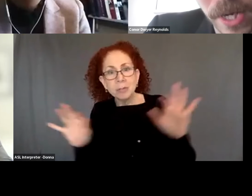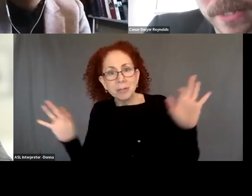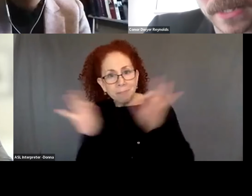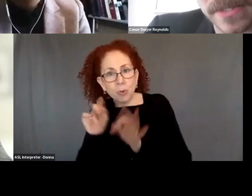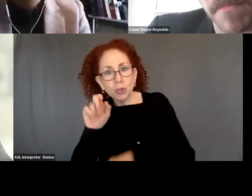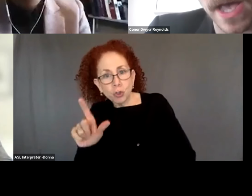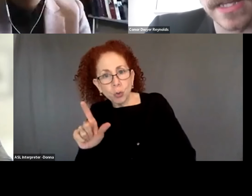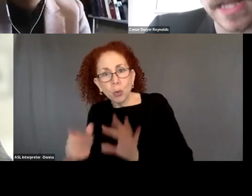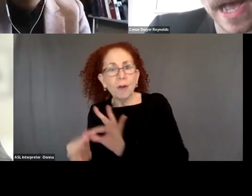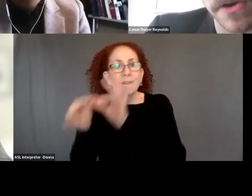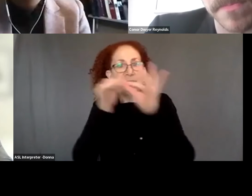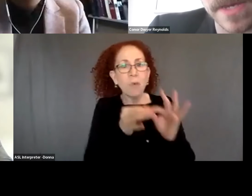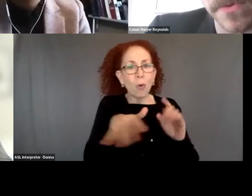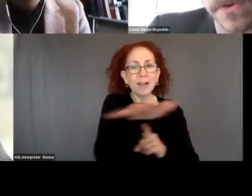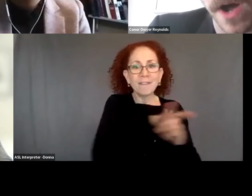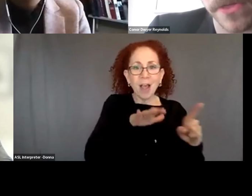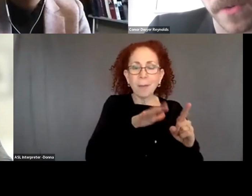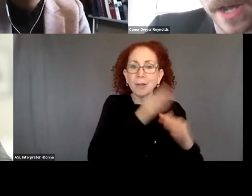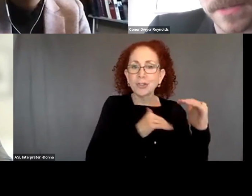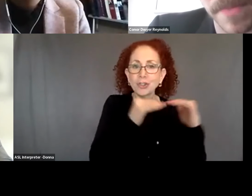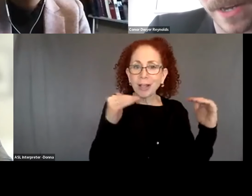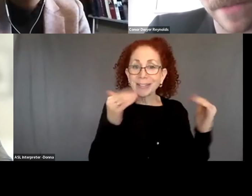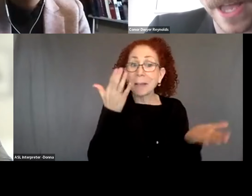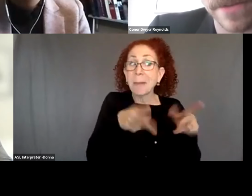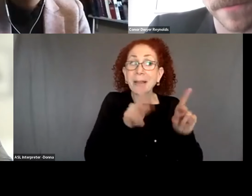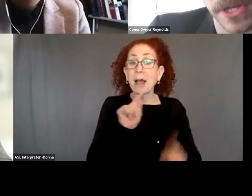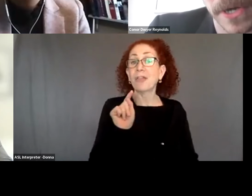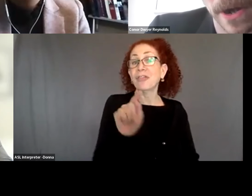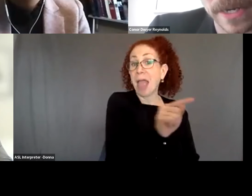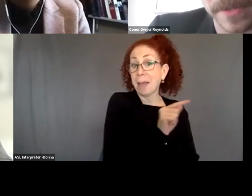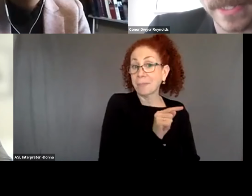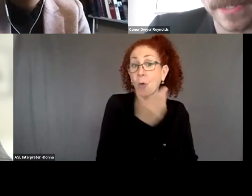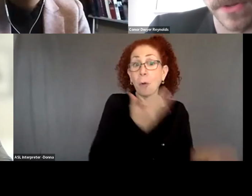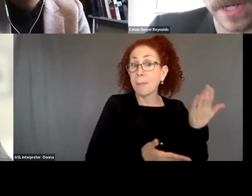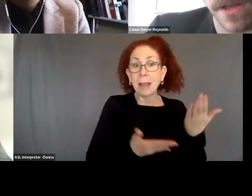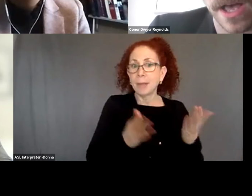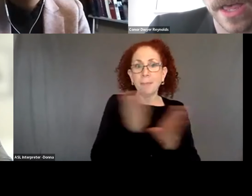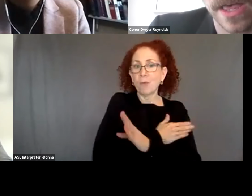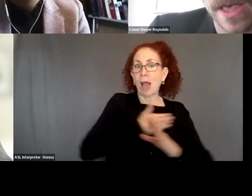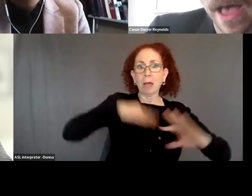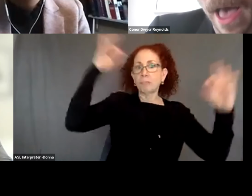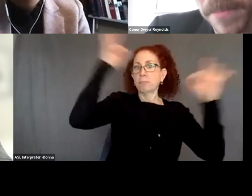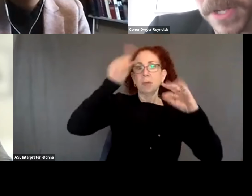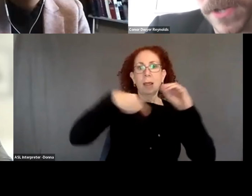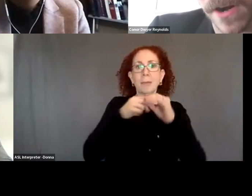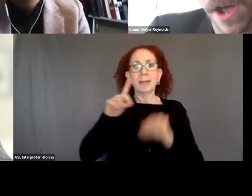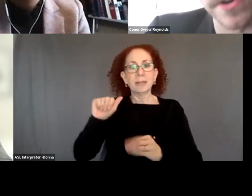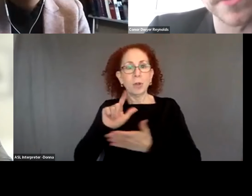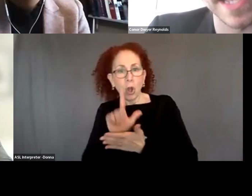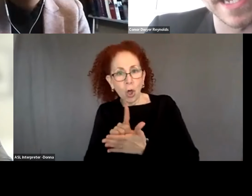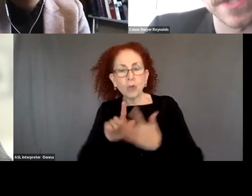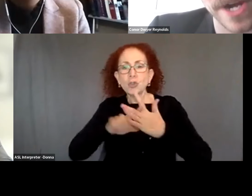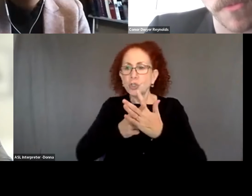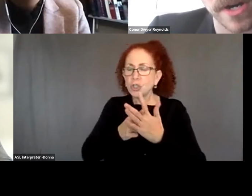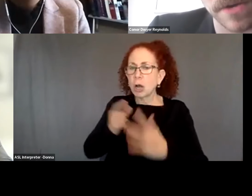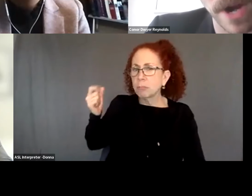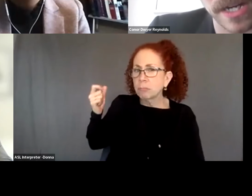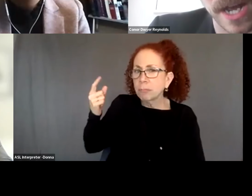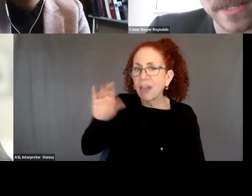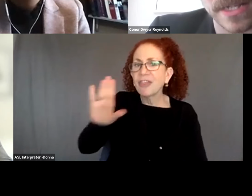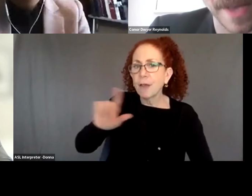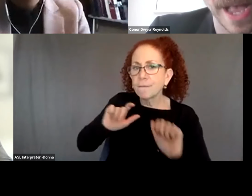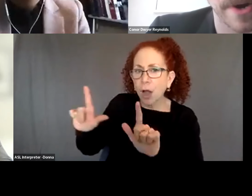environmental justice might allow people who otherwise might not have any familiarity with disability law to start understanding its framework